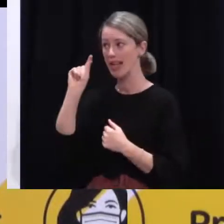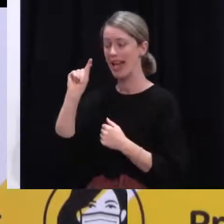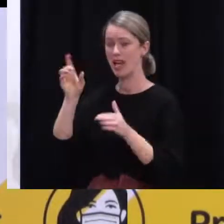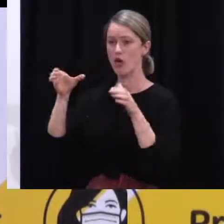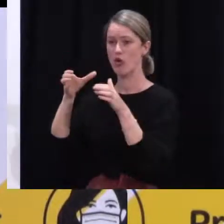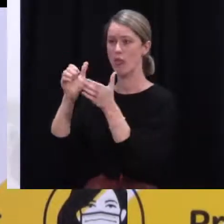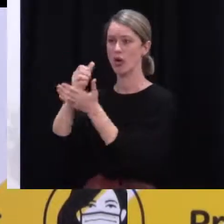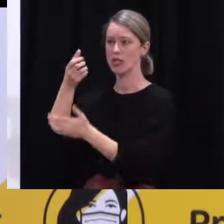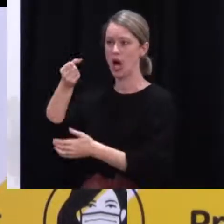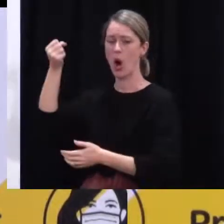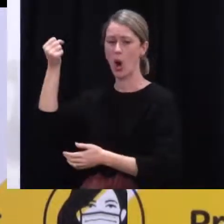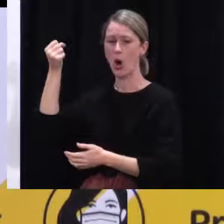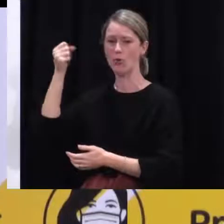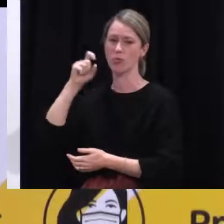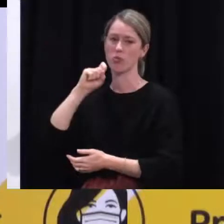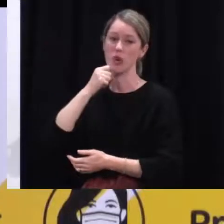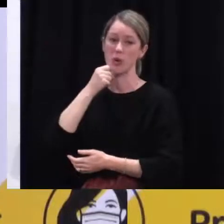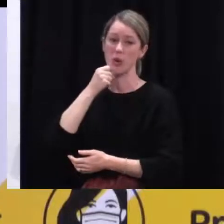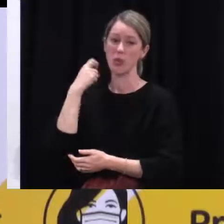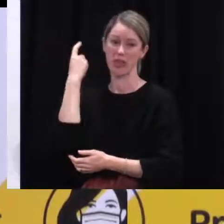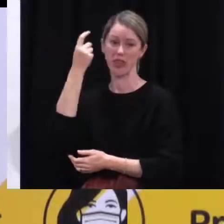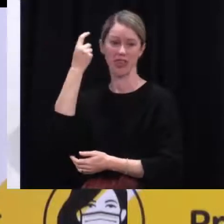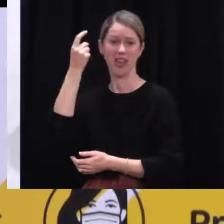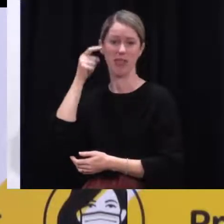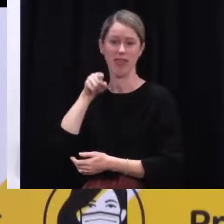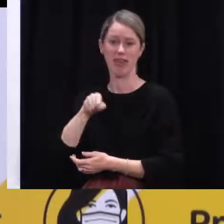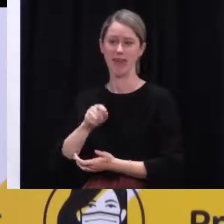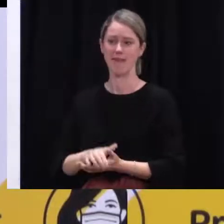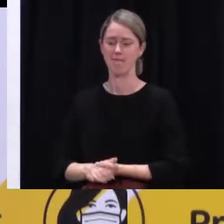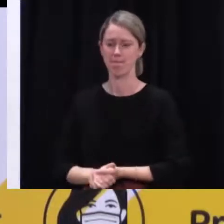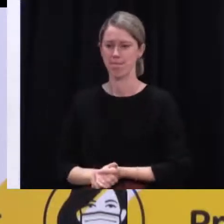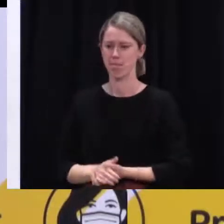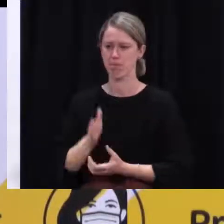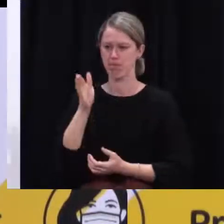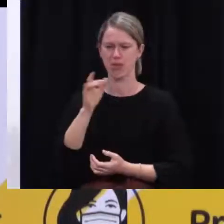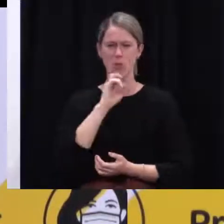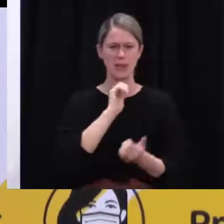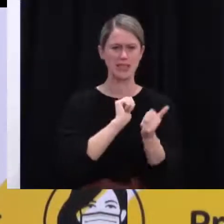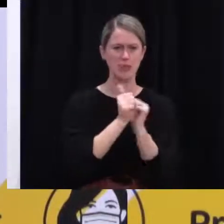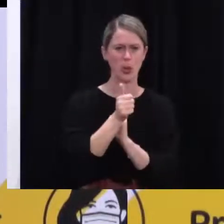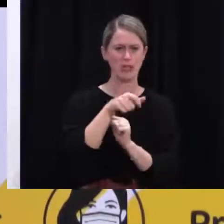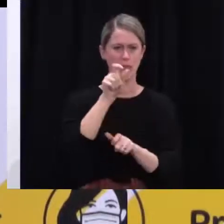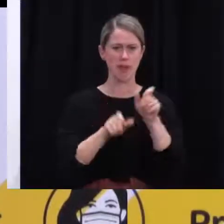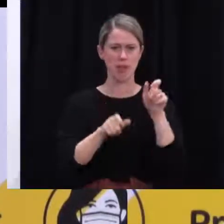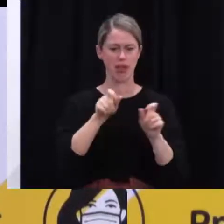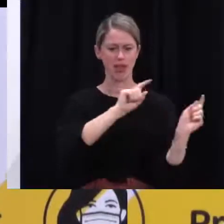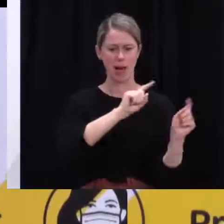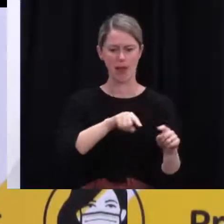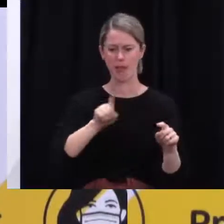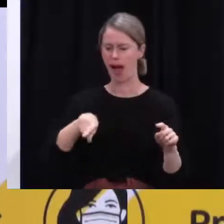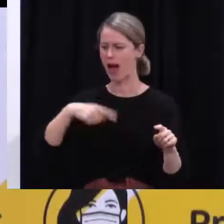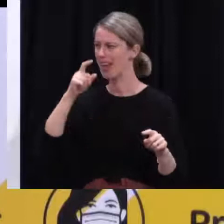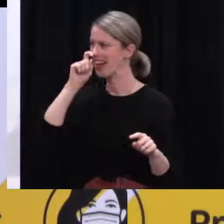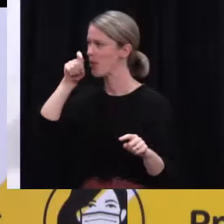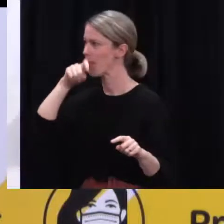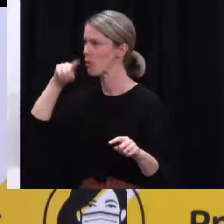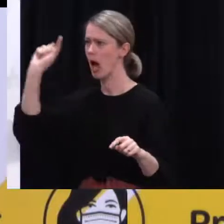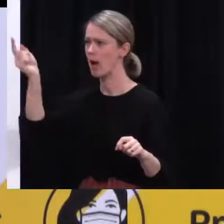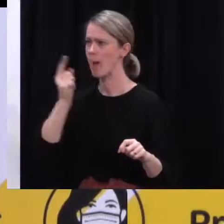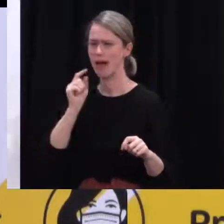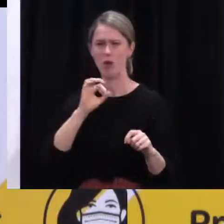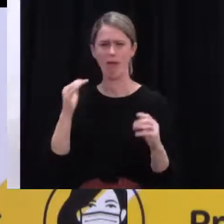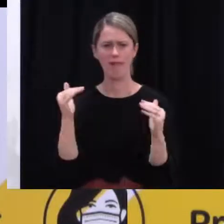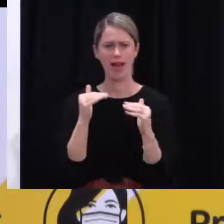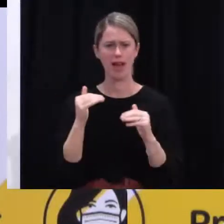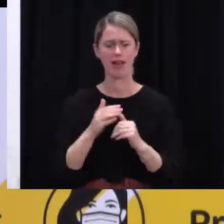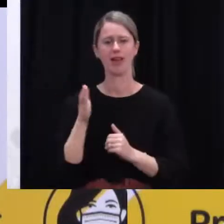bookings, then we are looking very closely at all of those. There's going to be sportsmen in the country when people can't come home. How's that fair? Look, as I said,